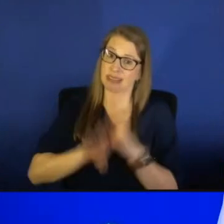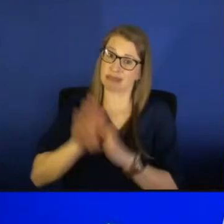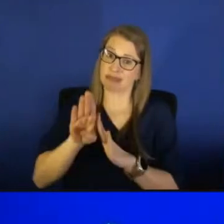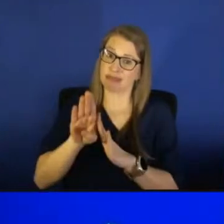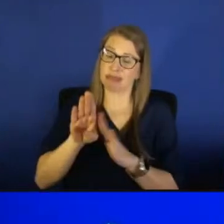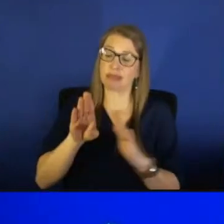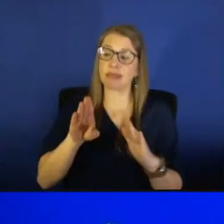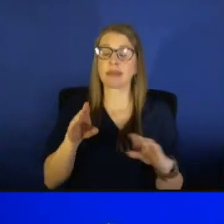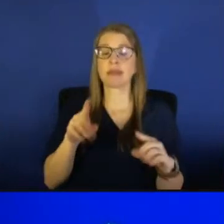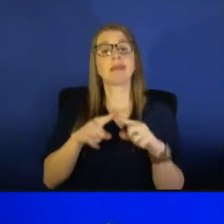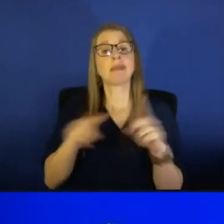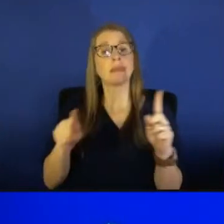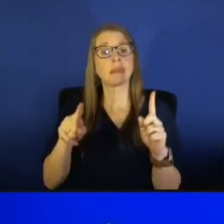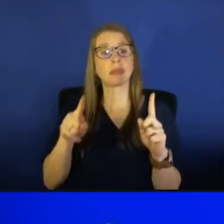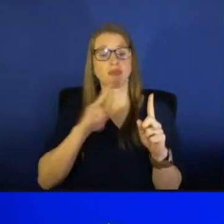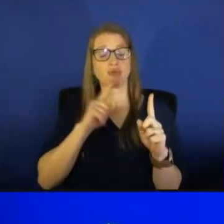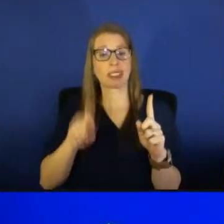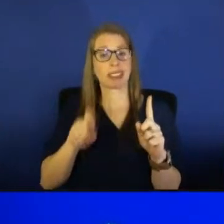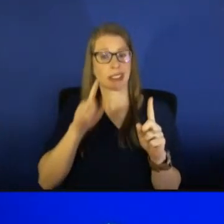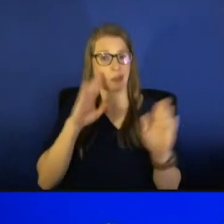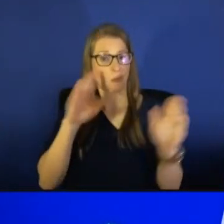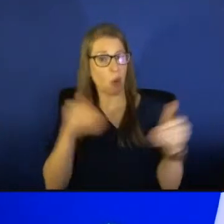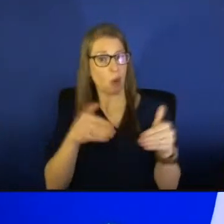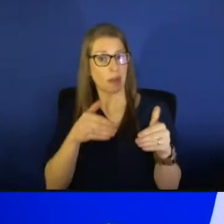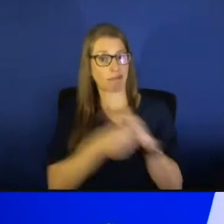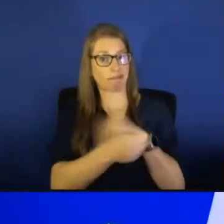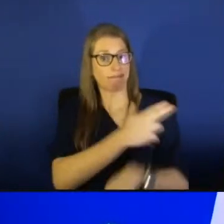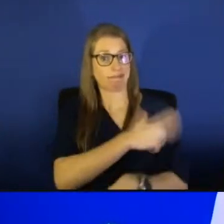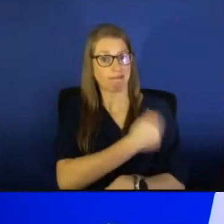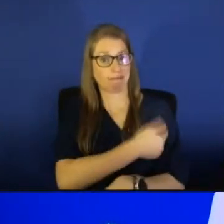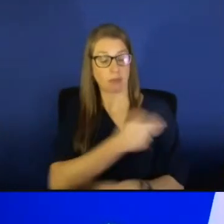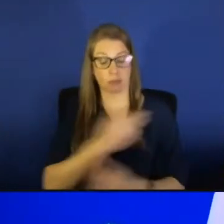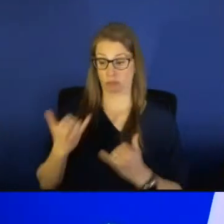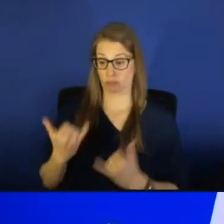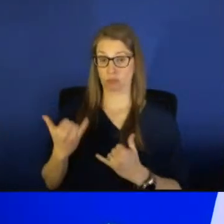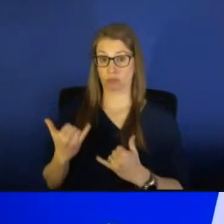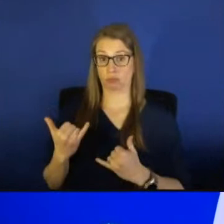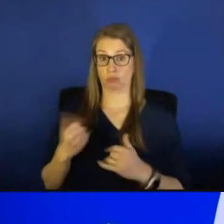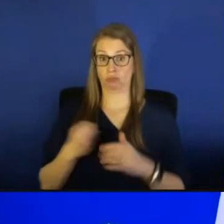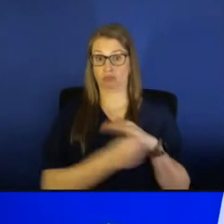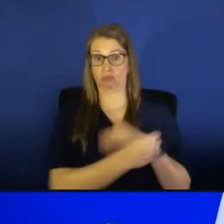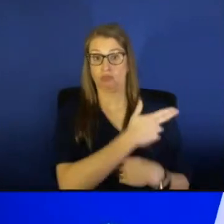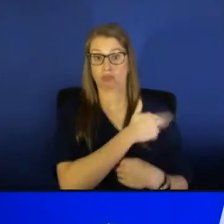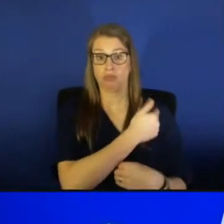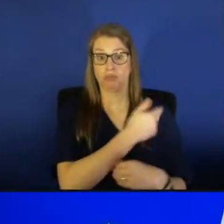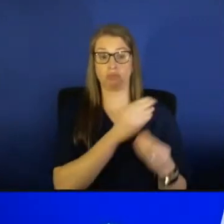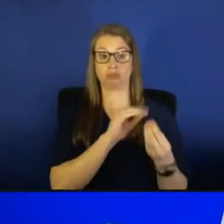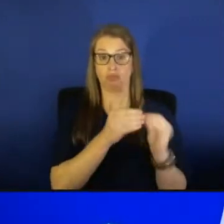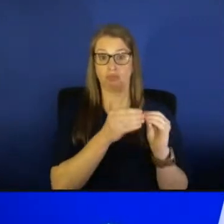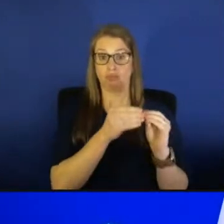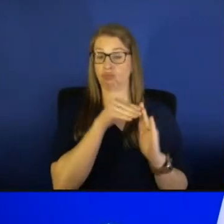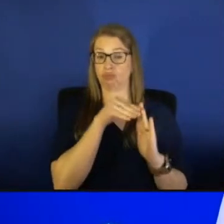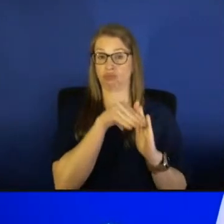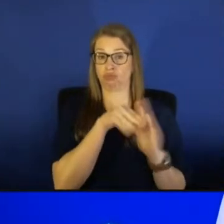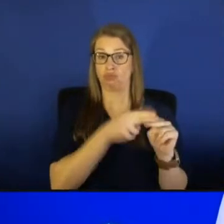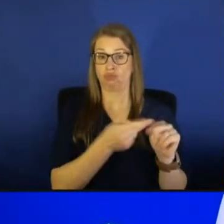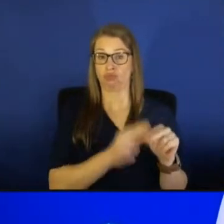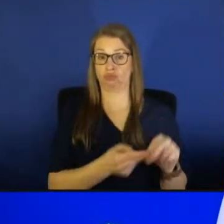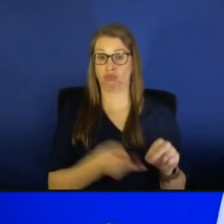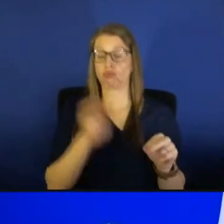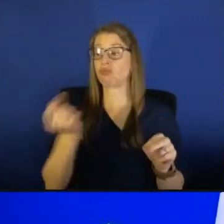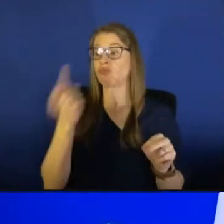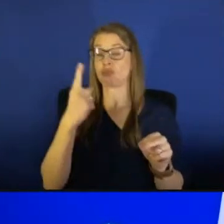look at is the hospitalizations. And currently, the hospitalizations continue to go down. We do know that hospitalizations lag